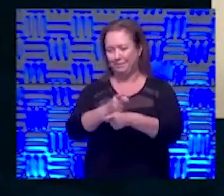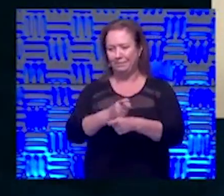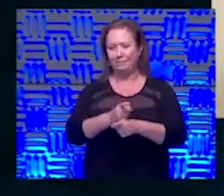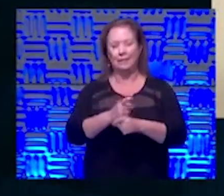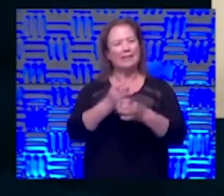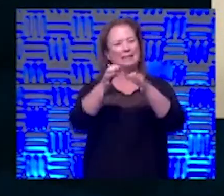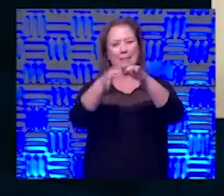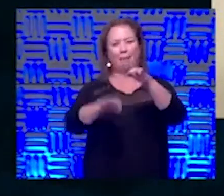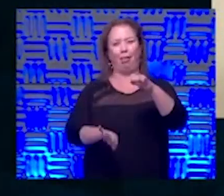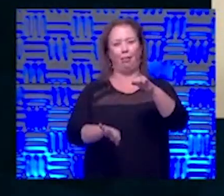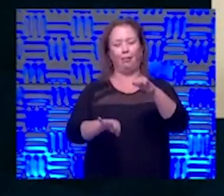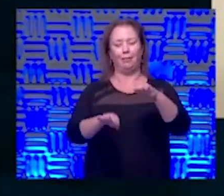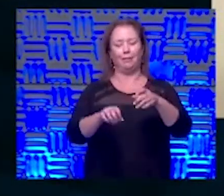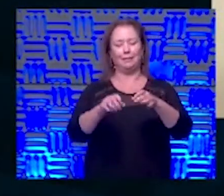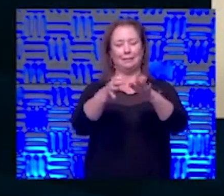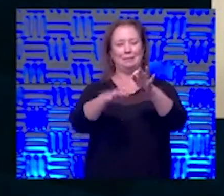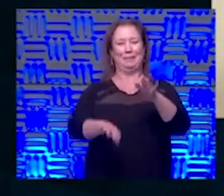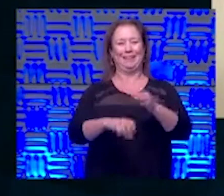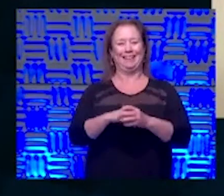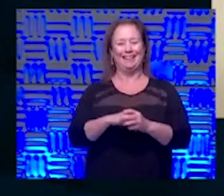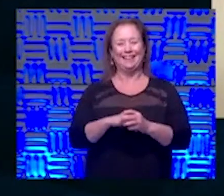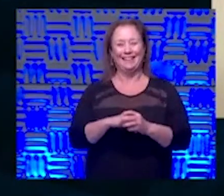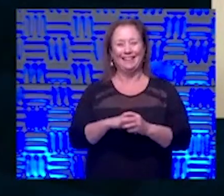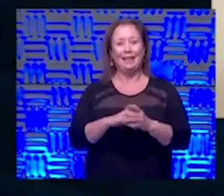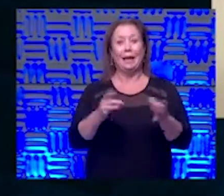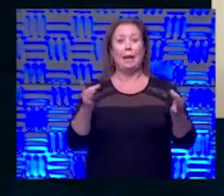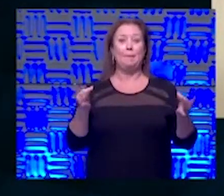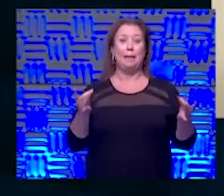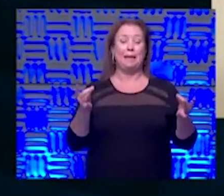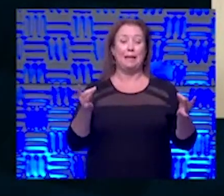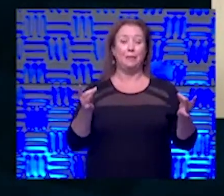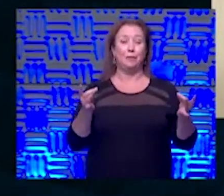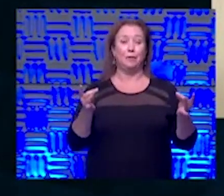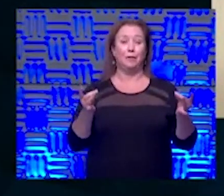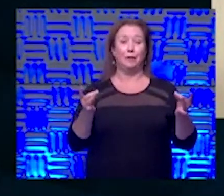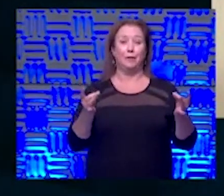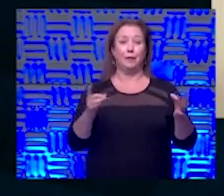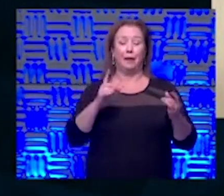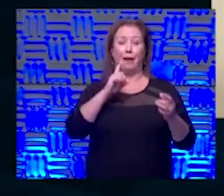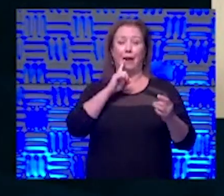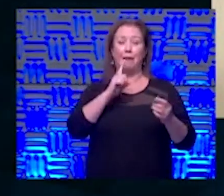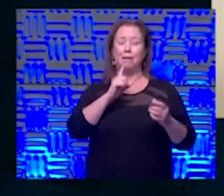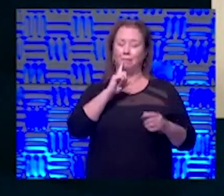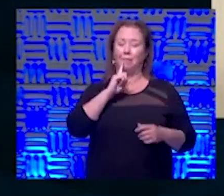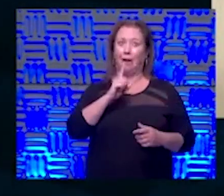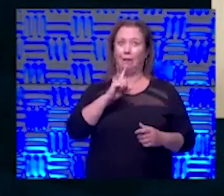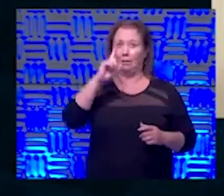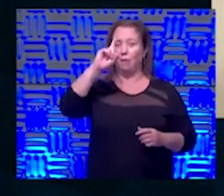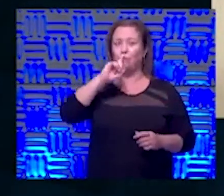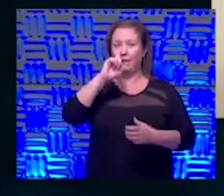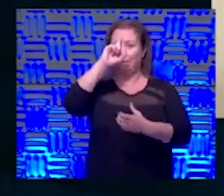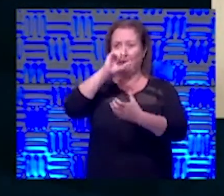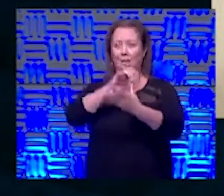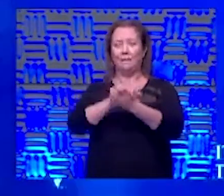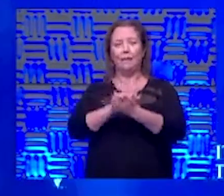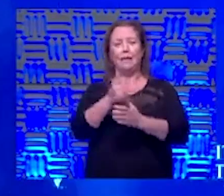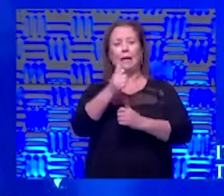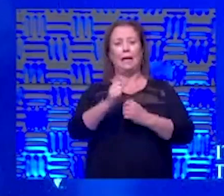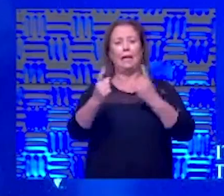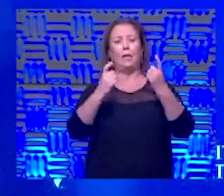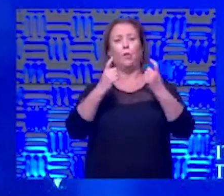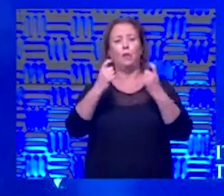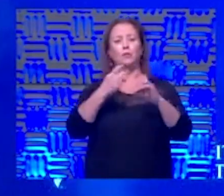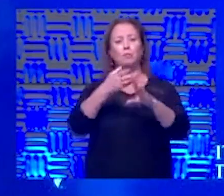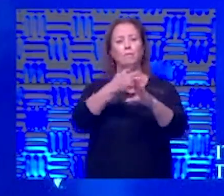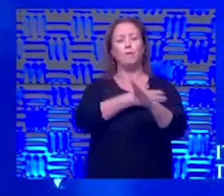it simple. And the meditation thing, which again, I actually have to swear by. So let's see if there's any questions from media this morning. But